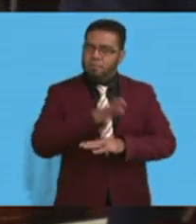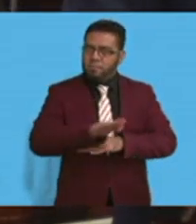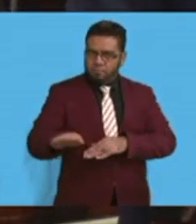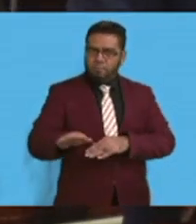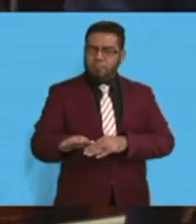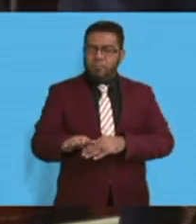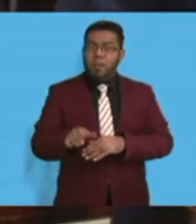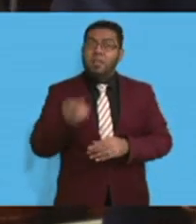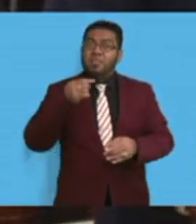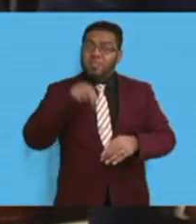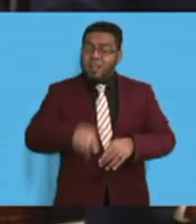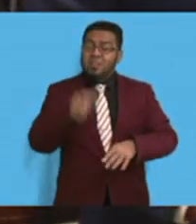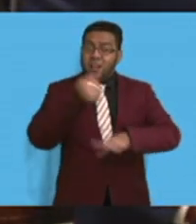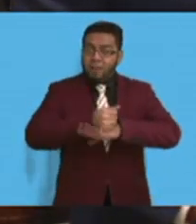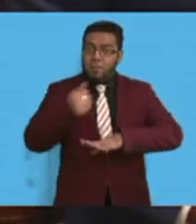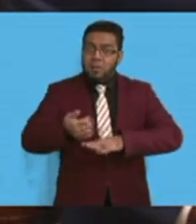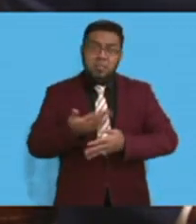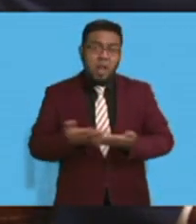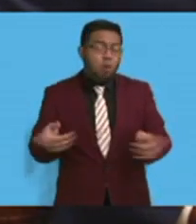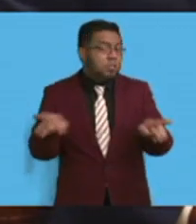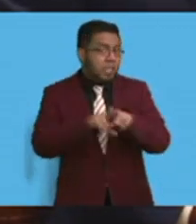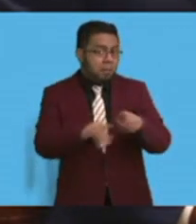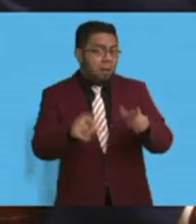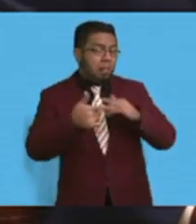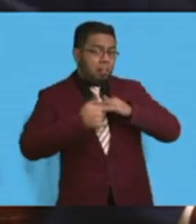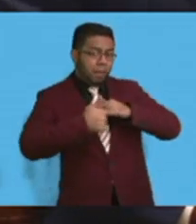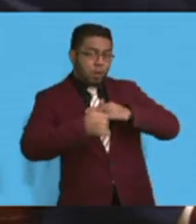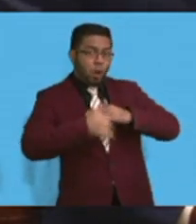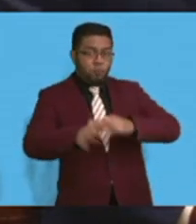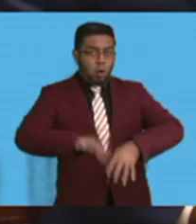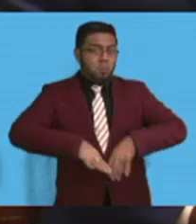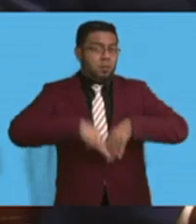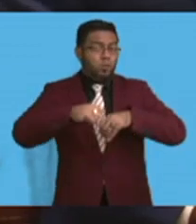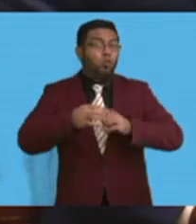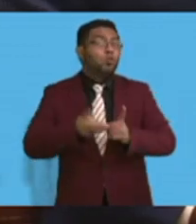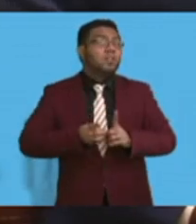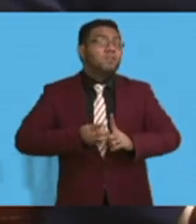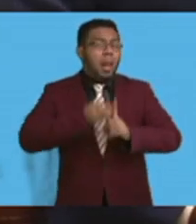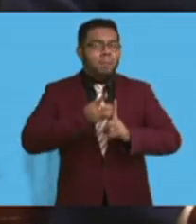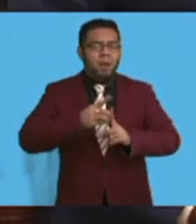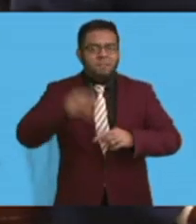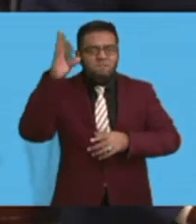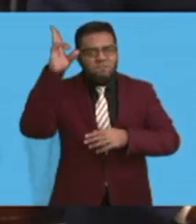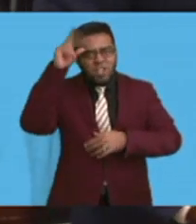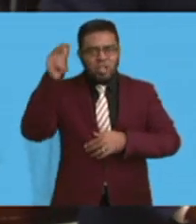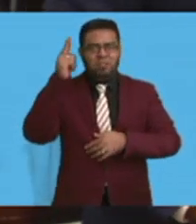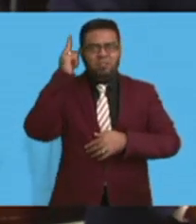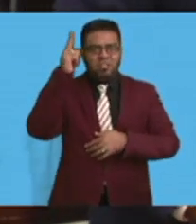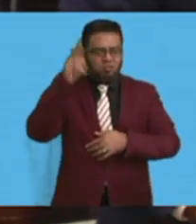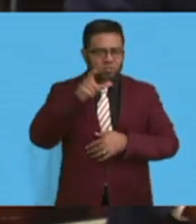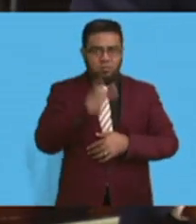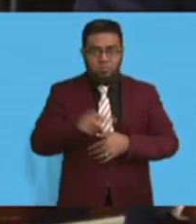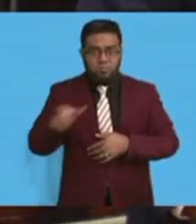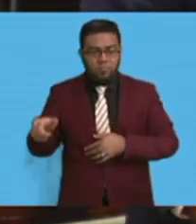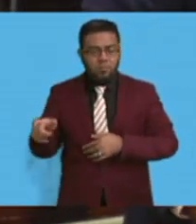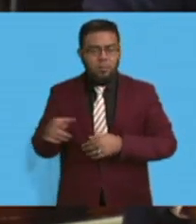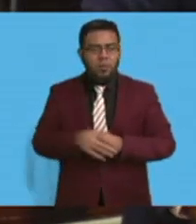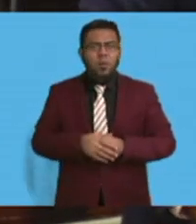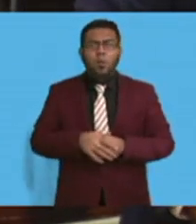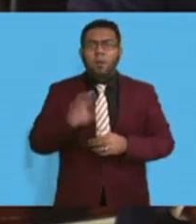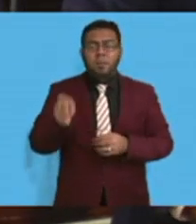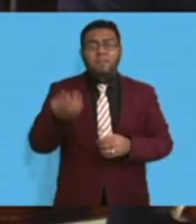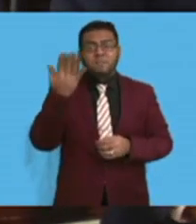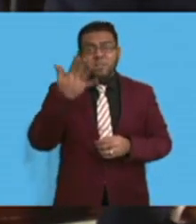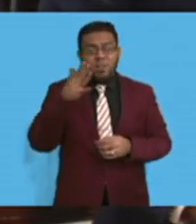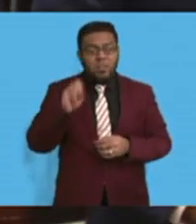this government is now bringing that same level of commitment to develop and empower Fijian teachers. We will be offering, Madam Speaker, 50 full-time academic